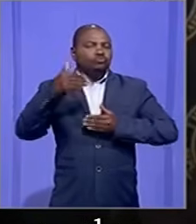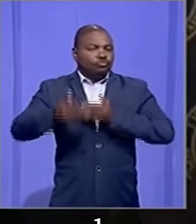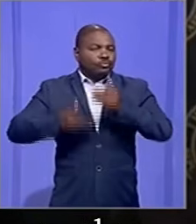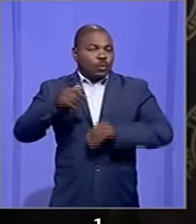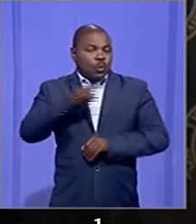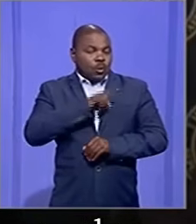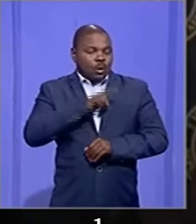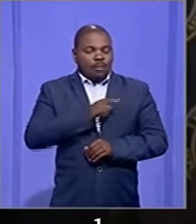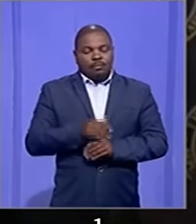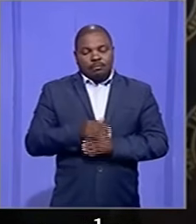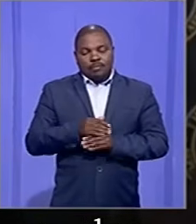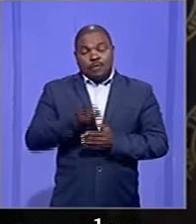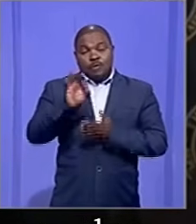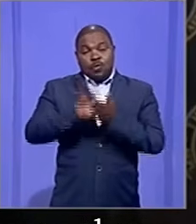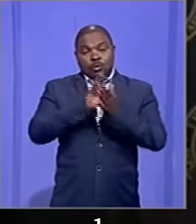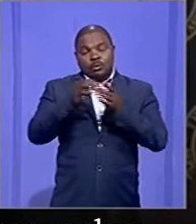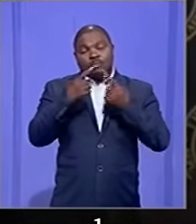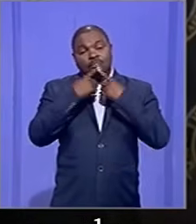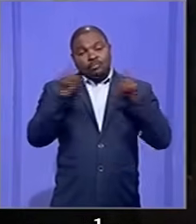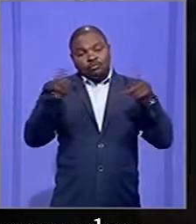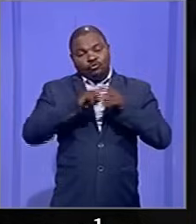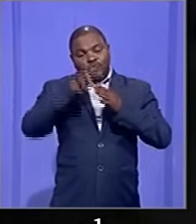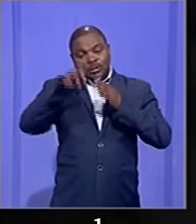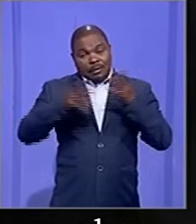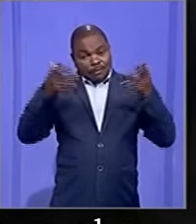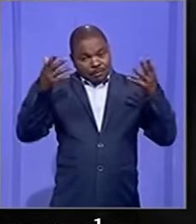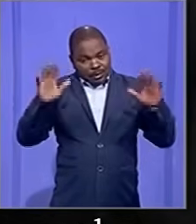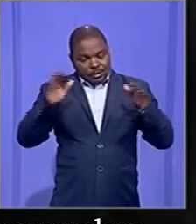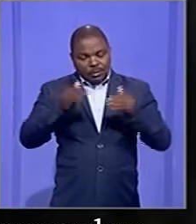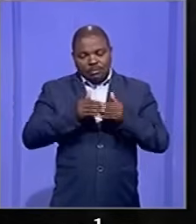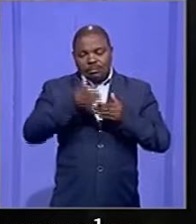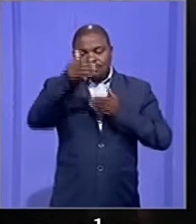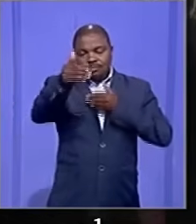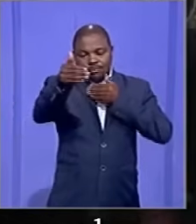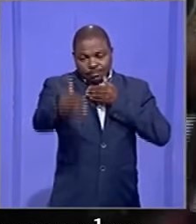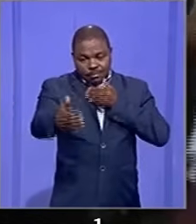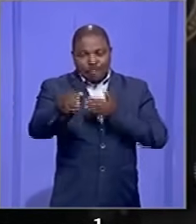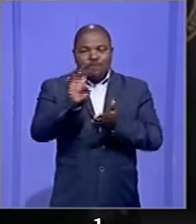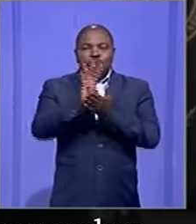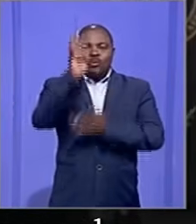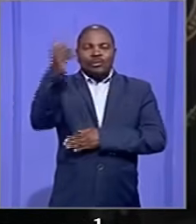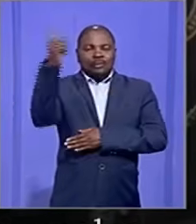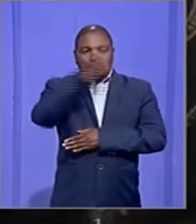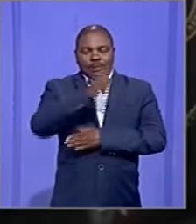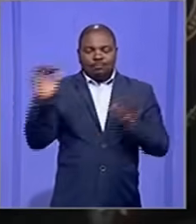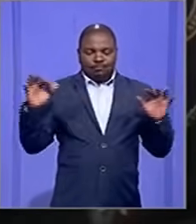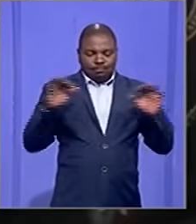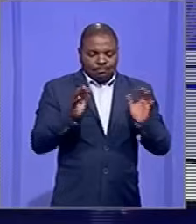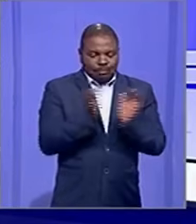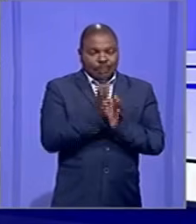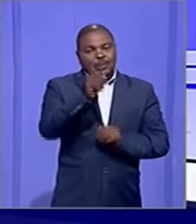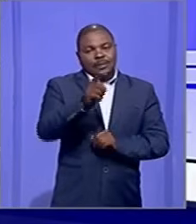matšatši a 14 go tloga mola go tsebagatšwago dipoelo go tšea maemo a bona.